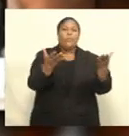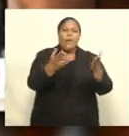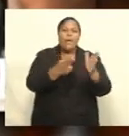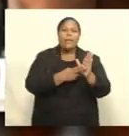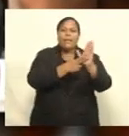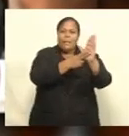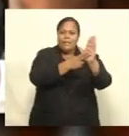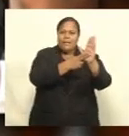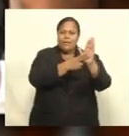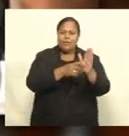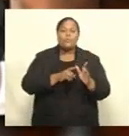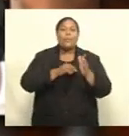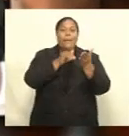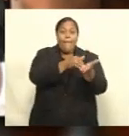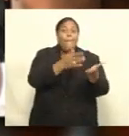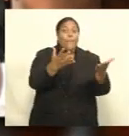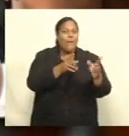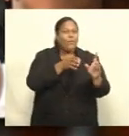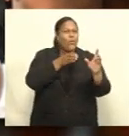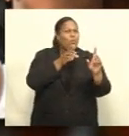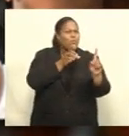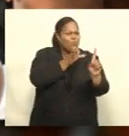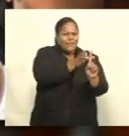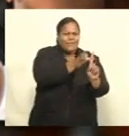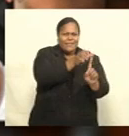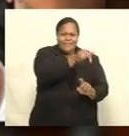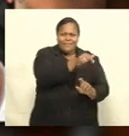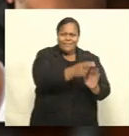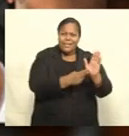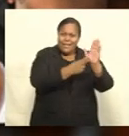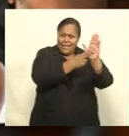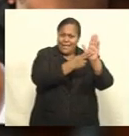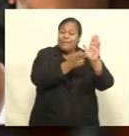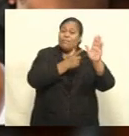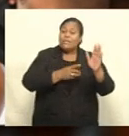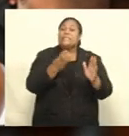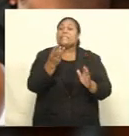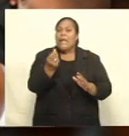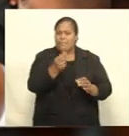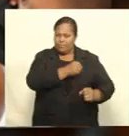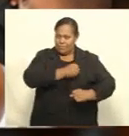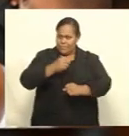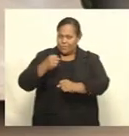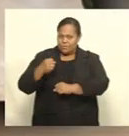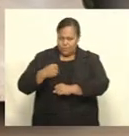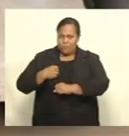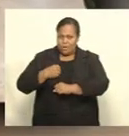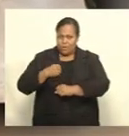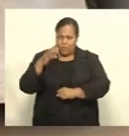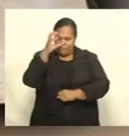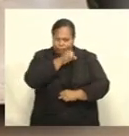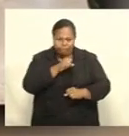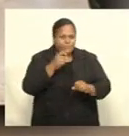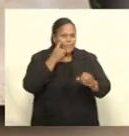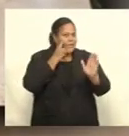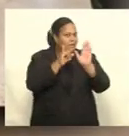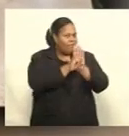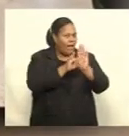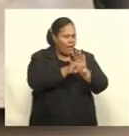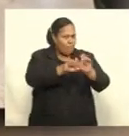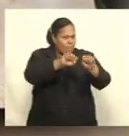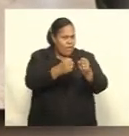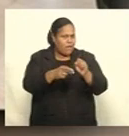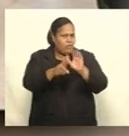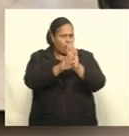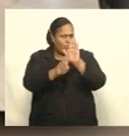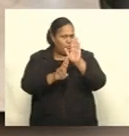quarantine facilities. It also comes as some soldiers have been stood down after revelations that they breached quarantine protocols, which led to